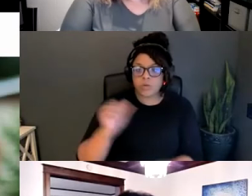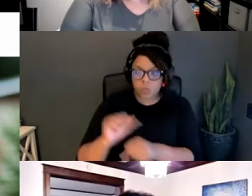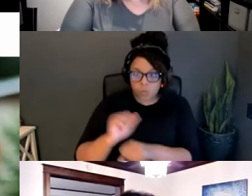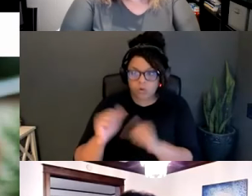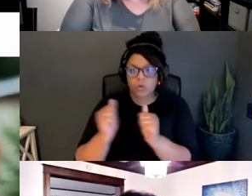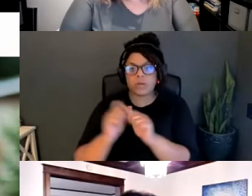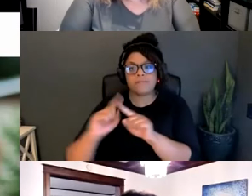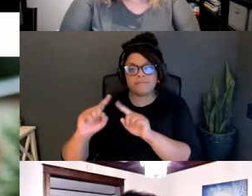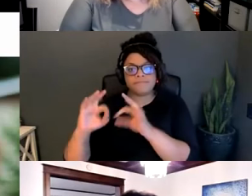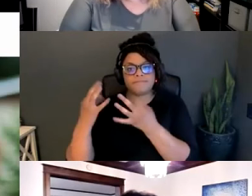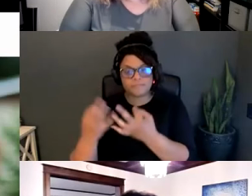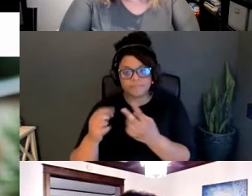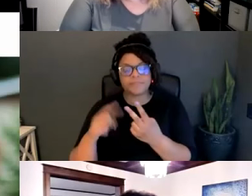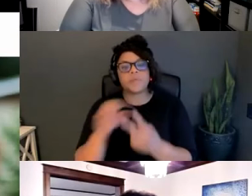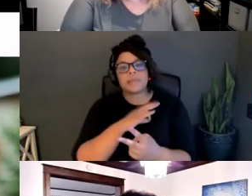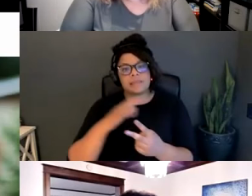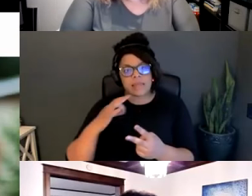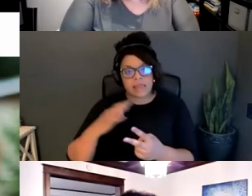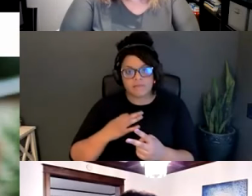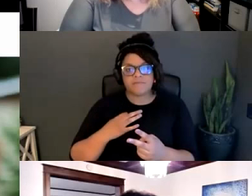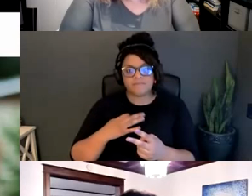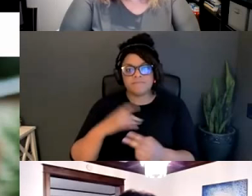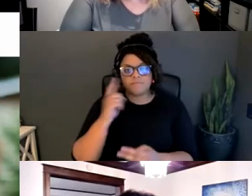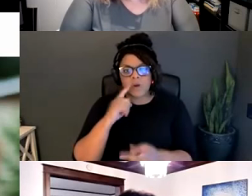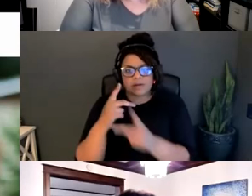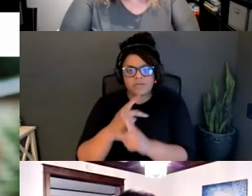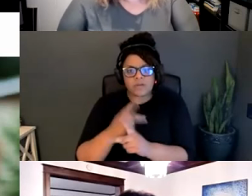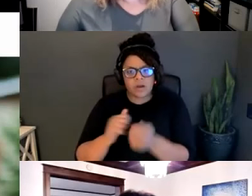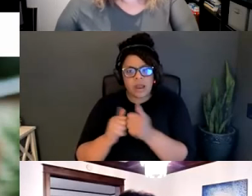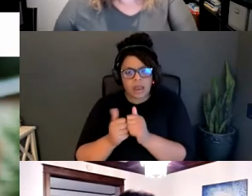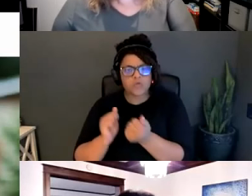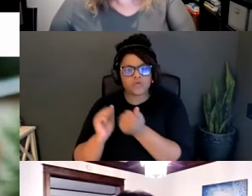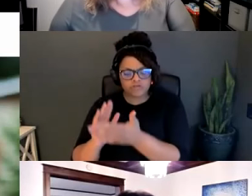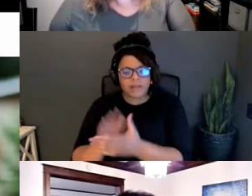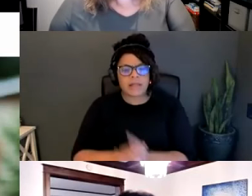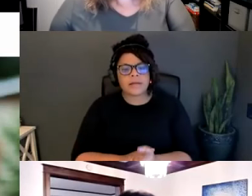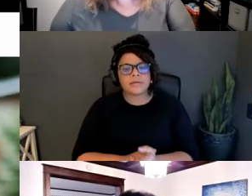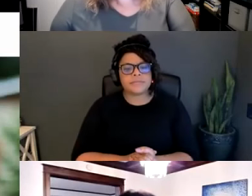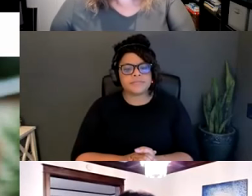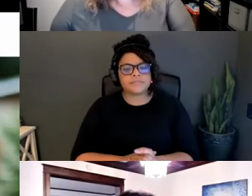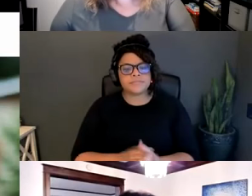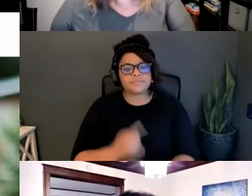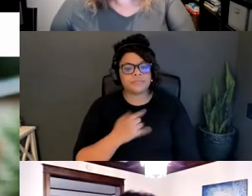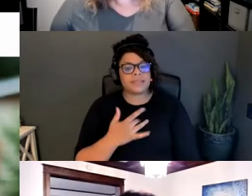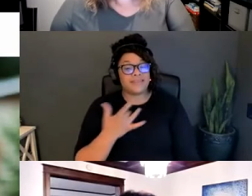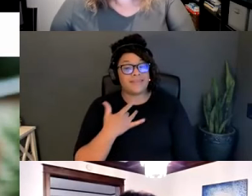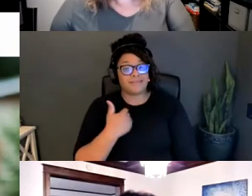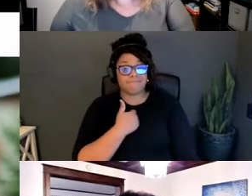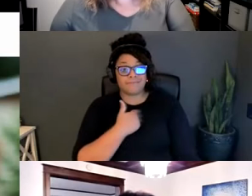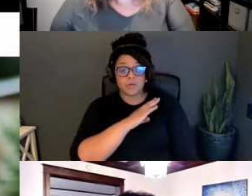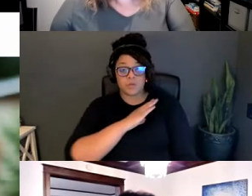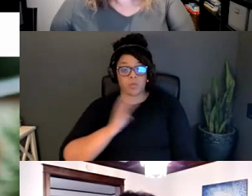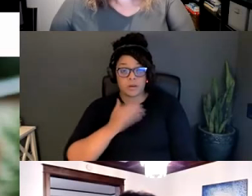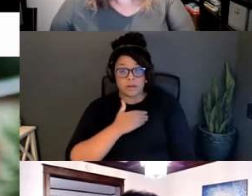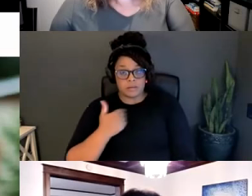some families and some staff within the district to figure out ways to address that. But I certainly feel like as a board member that it is part